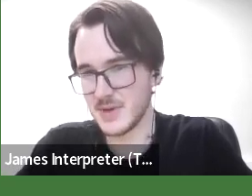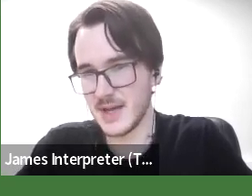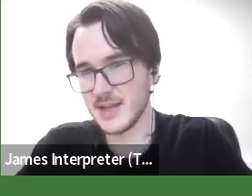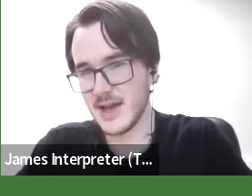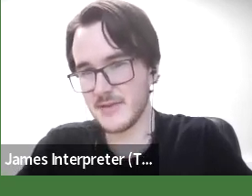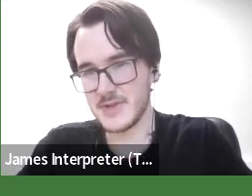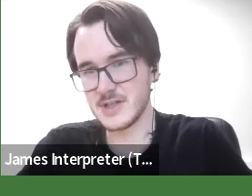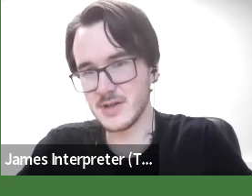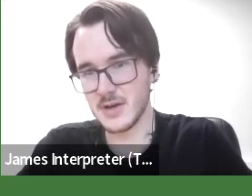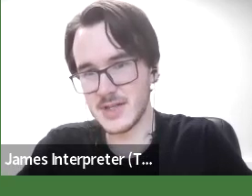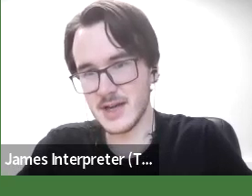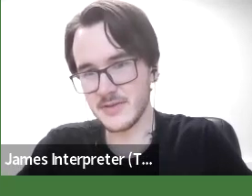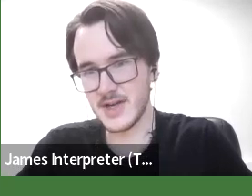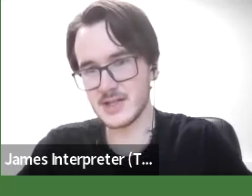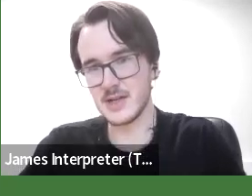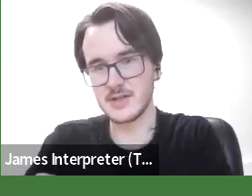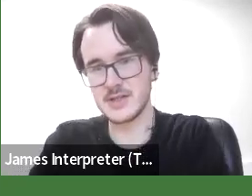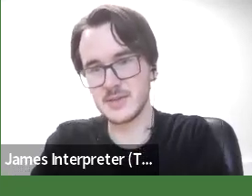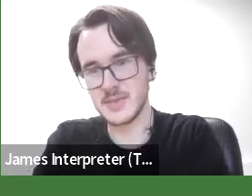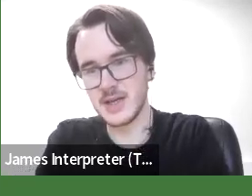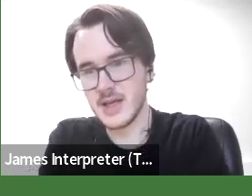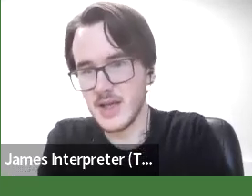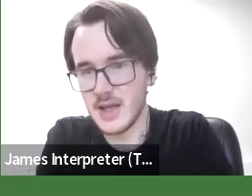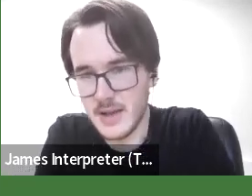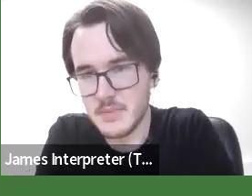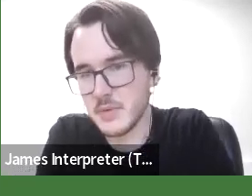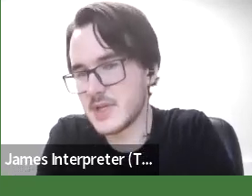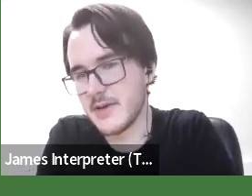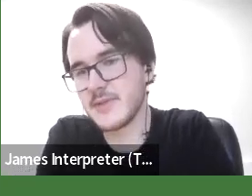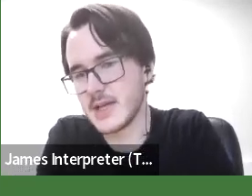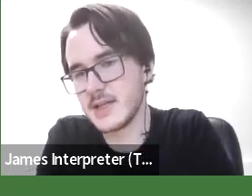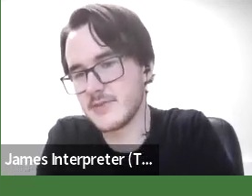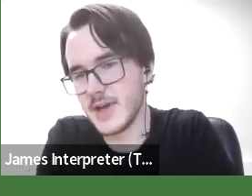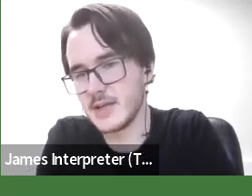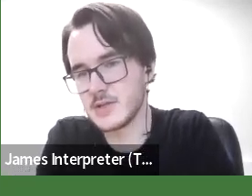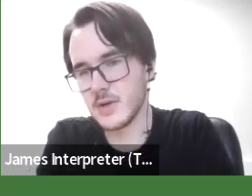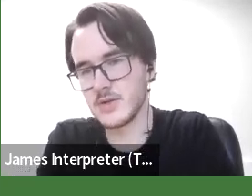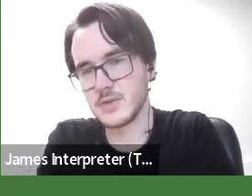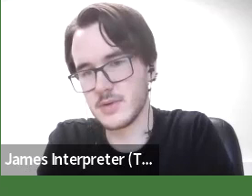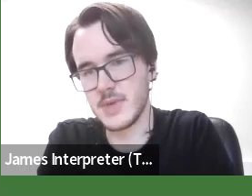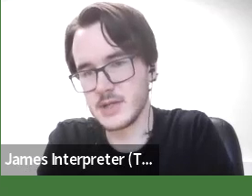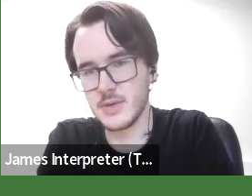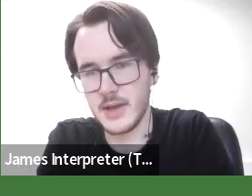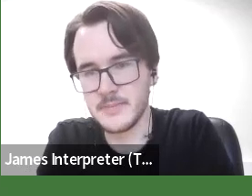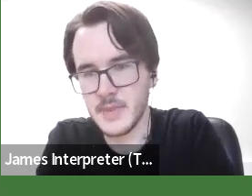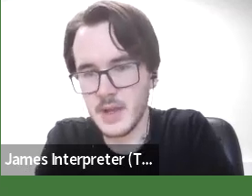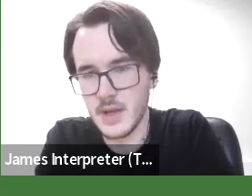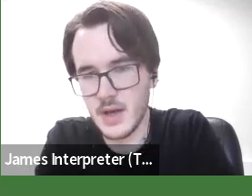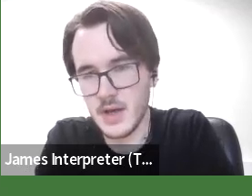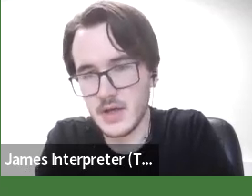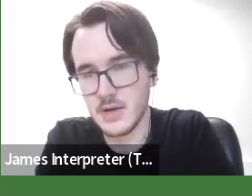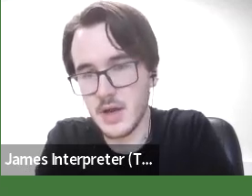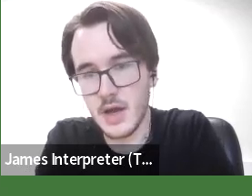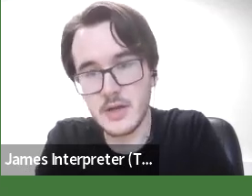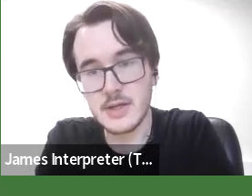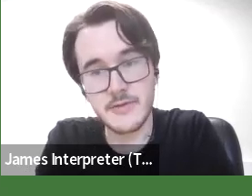sometimes they don't like that physical contact of actually touching somebody, but with deaf, that's fine, just on the shoulder, it's